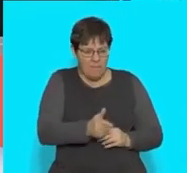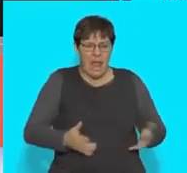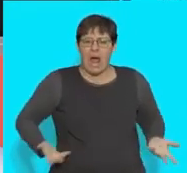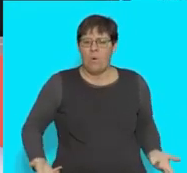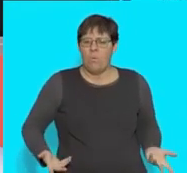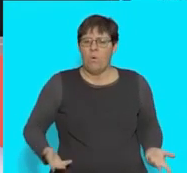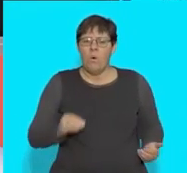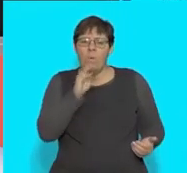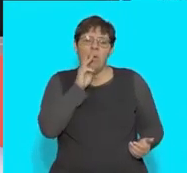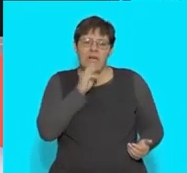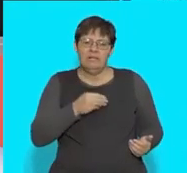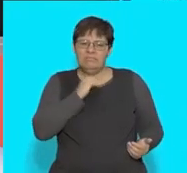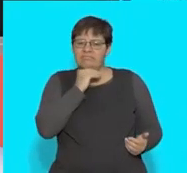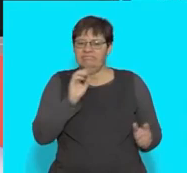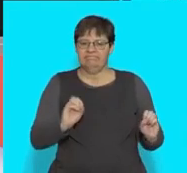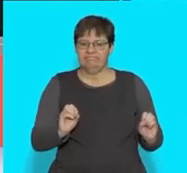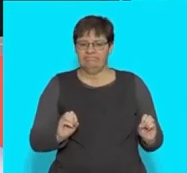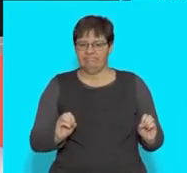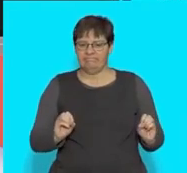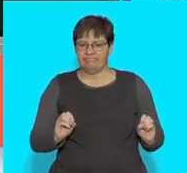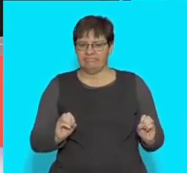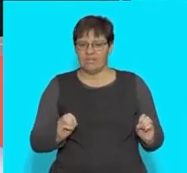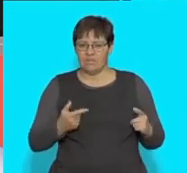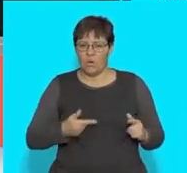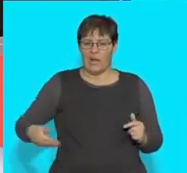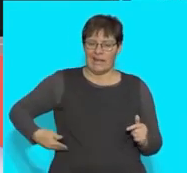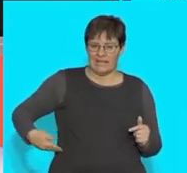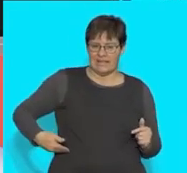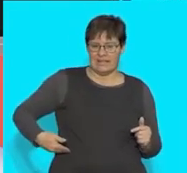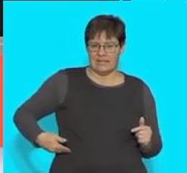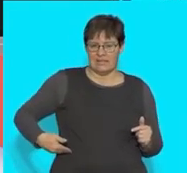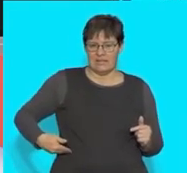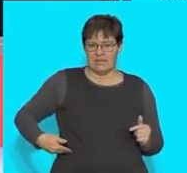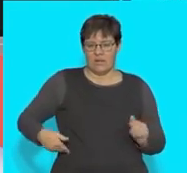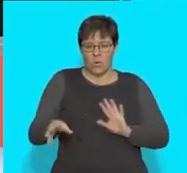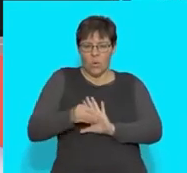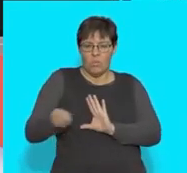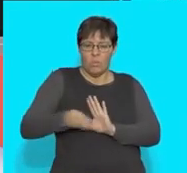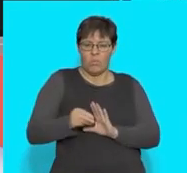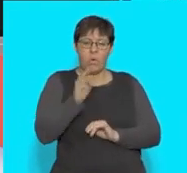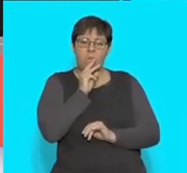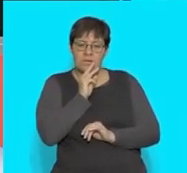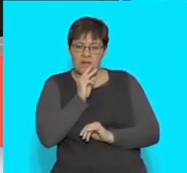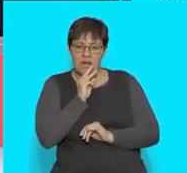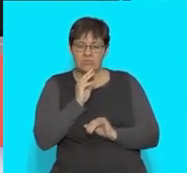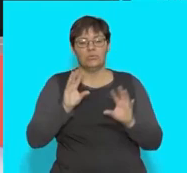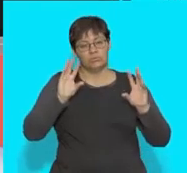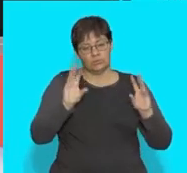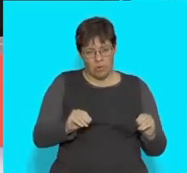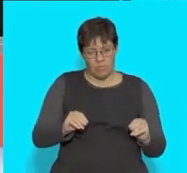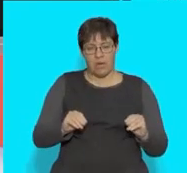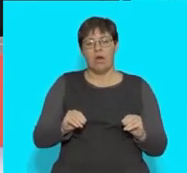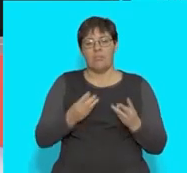excrete the water. The urine, we're wasting. So how does the kidneys, all right, absorb a lot of that water to stop us